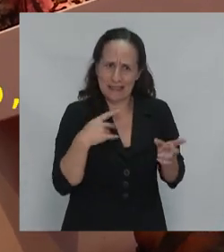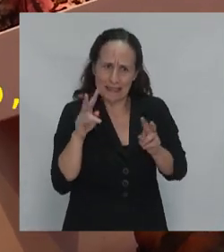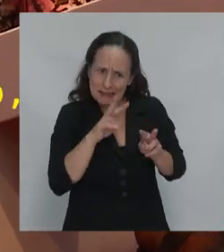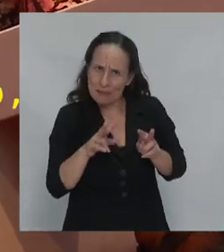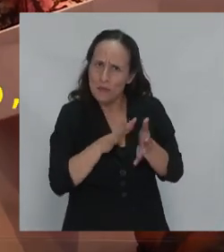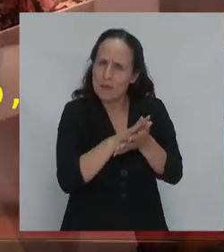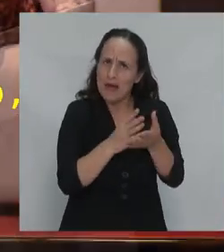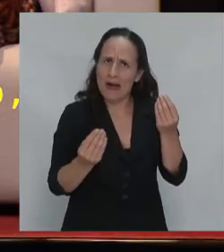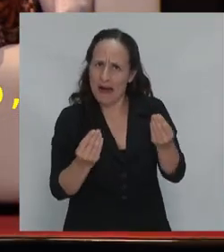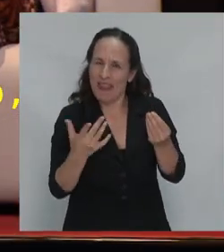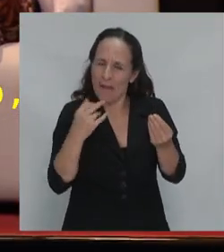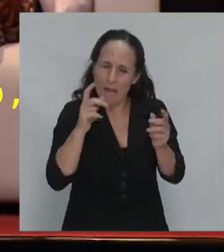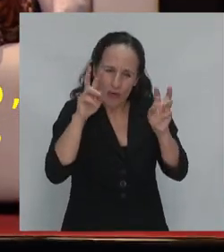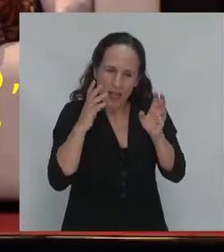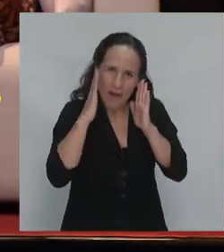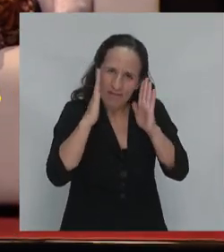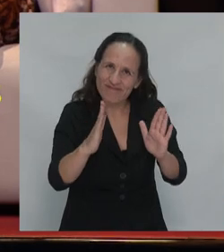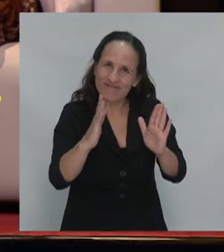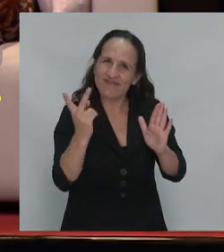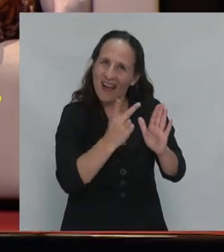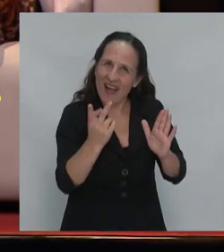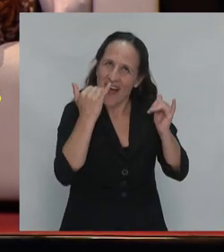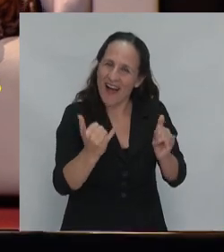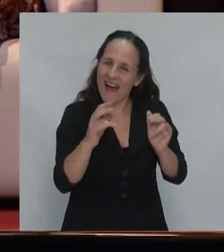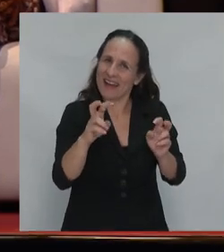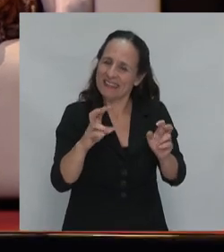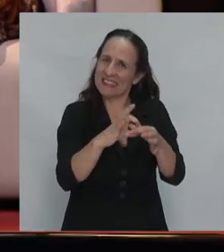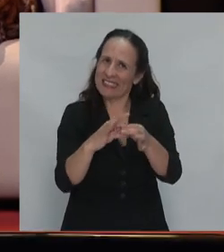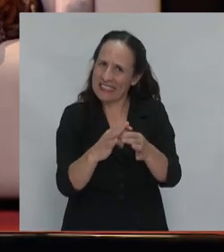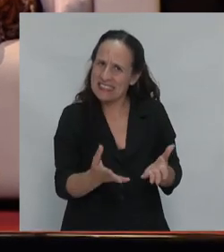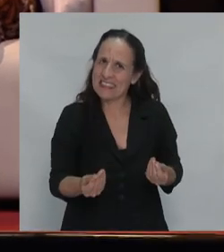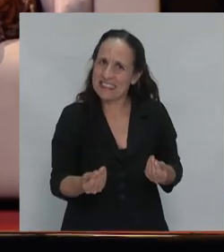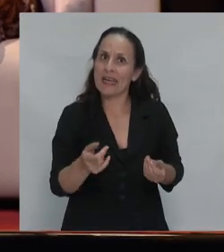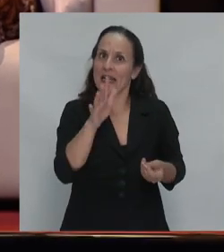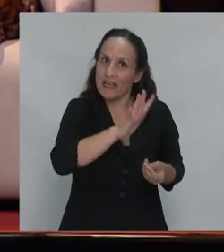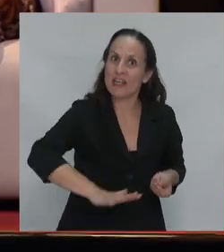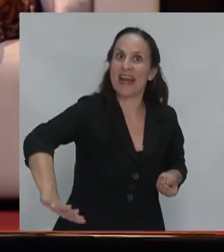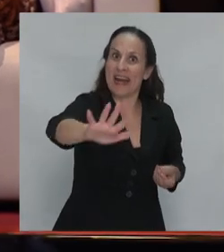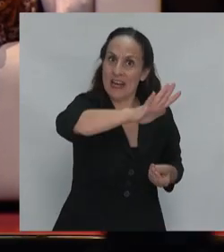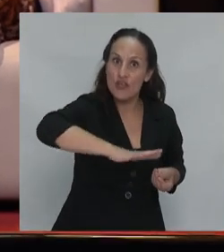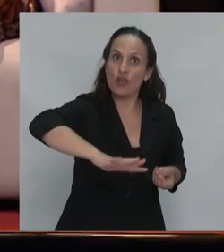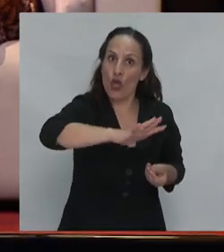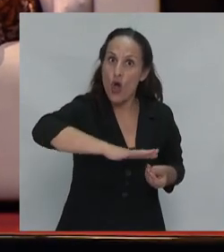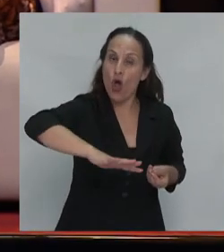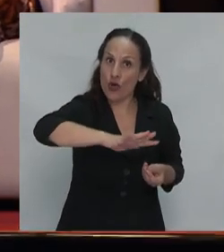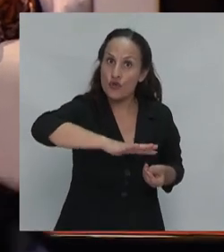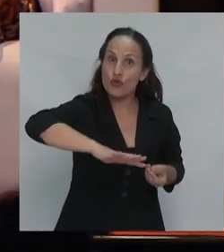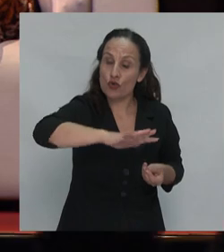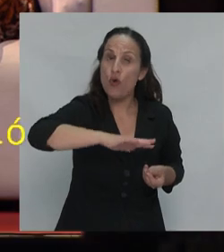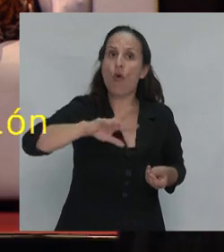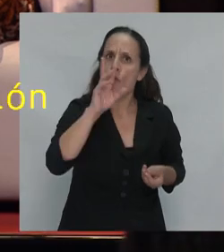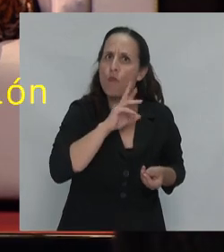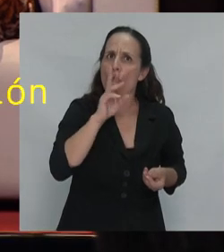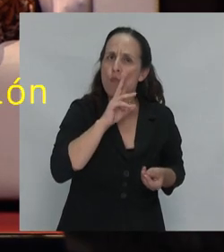region, women earn 16% less than men, even though they are more